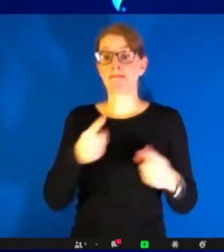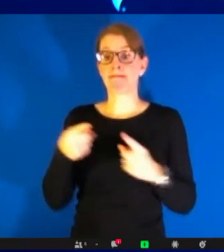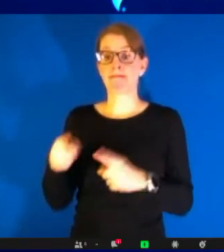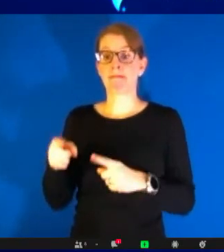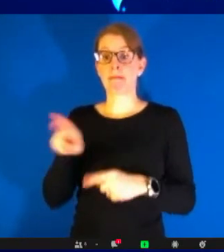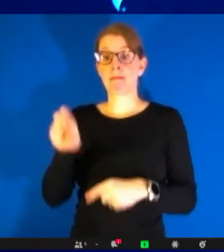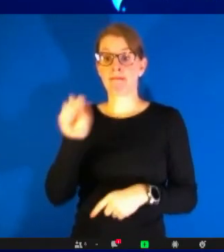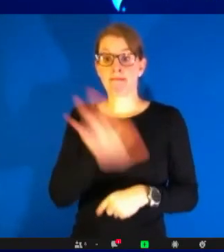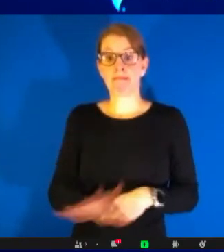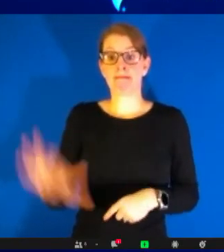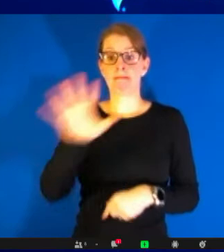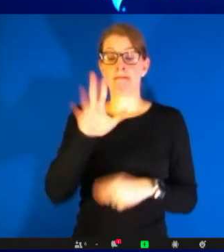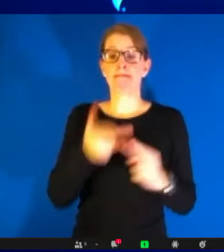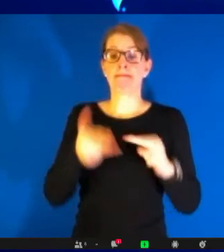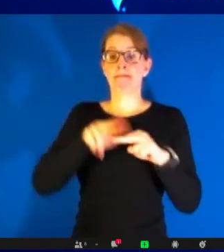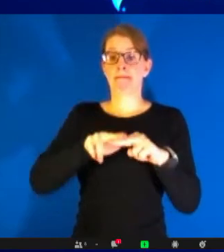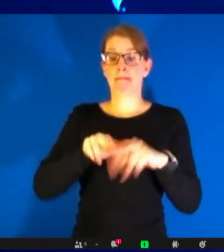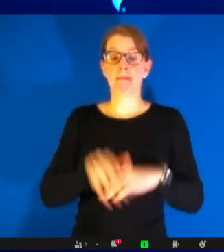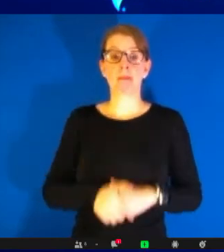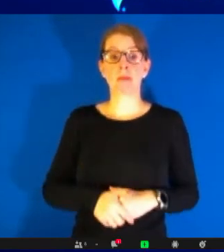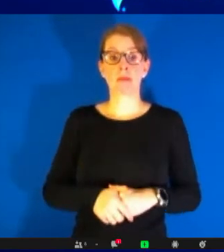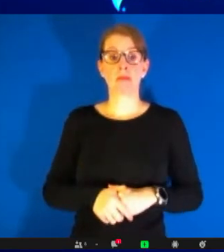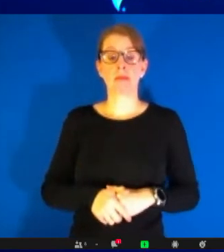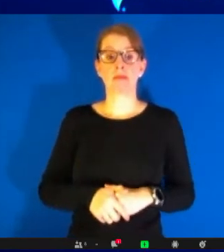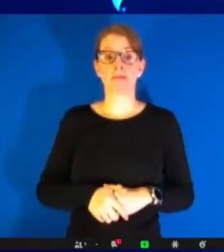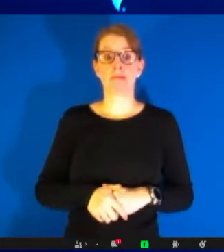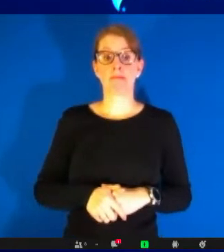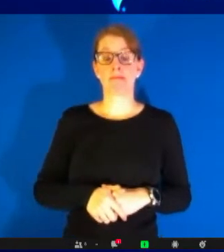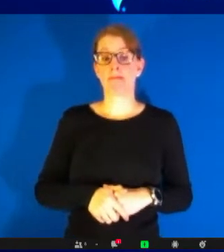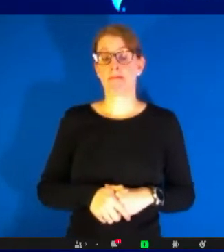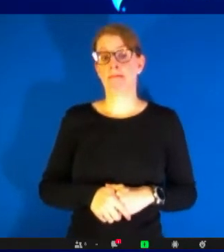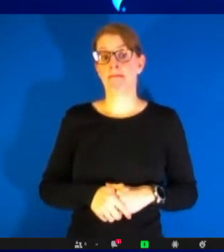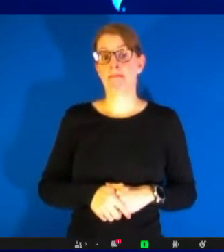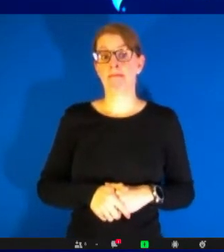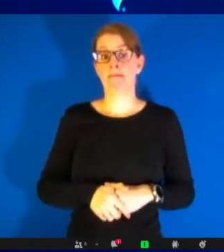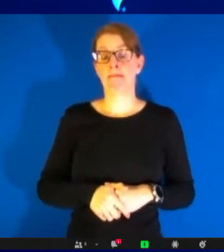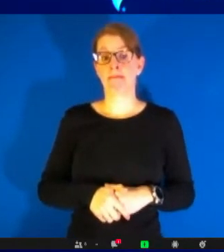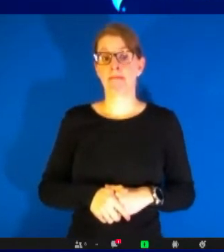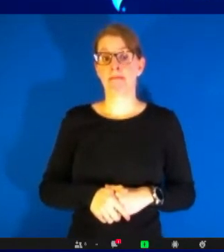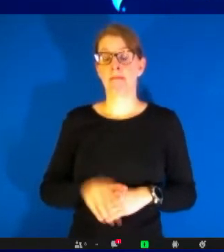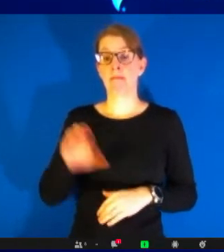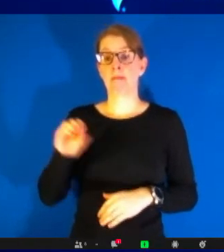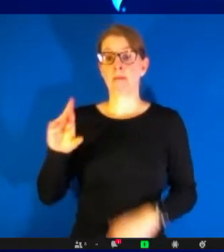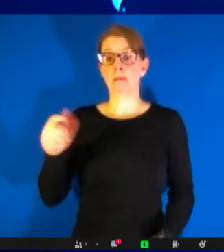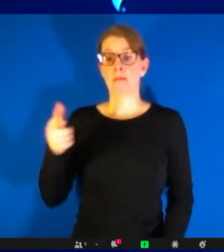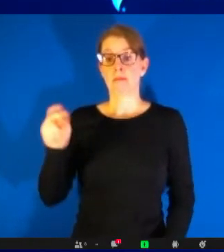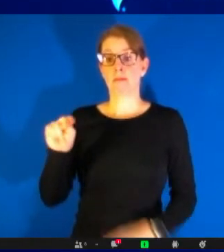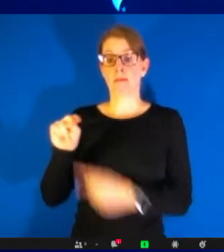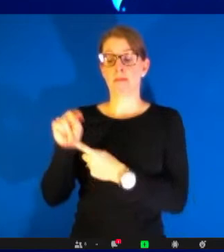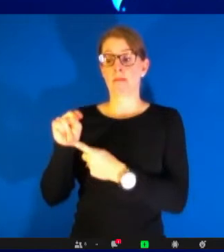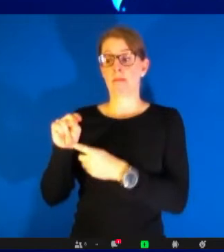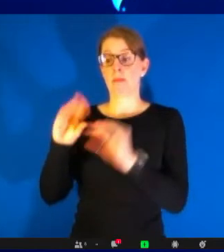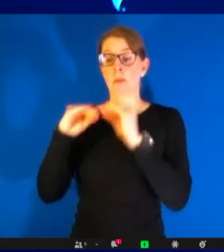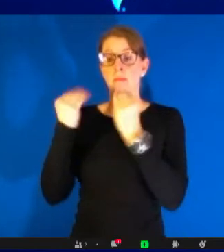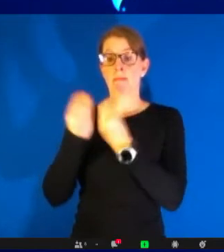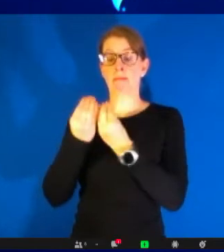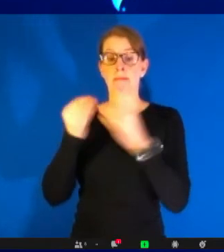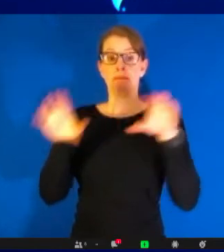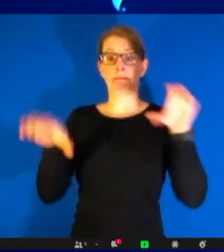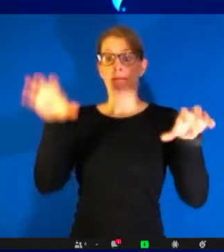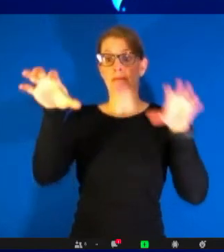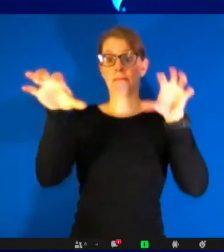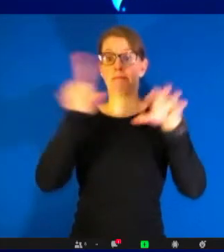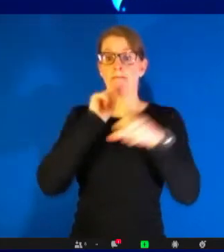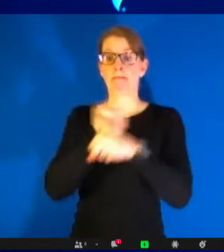up. And that's actually been secondary to the organ procurement organizations across the country actually doing a